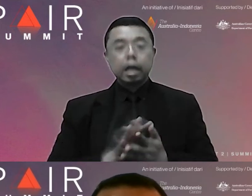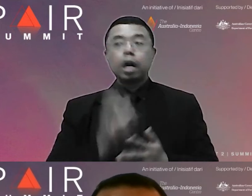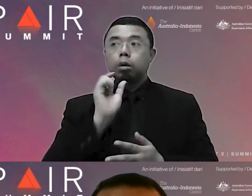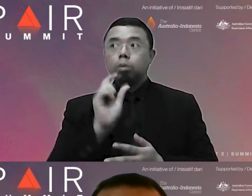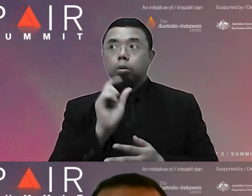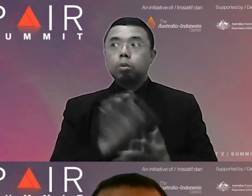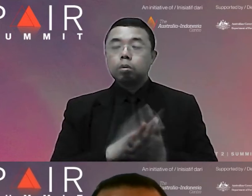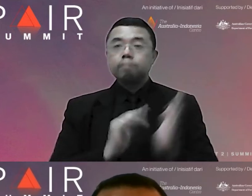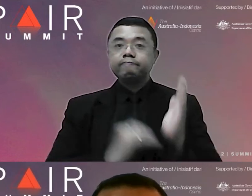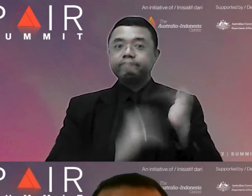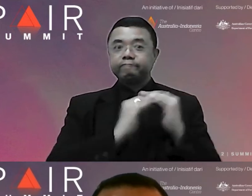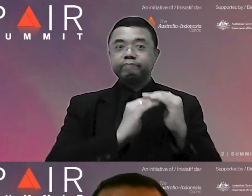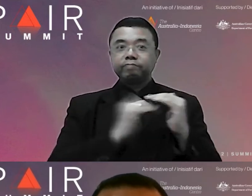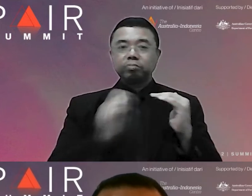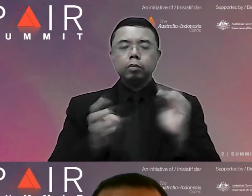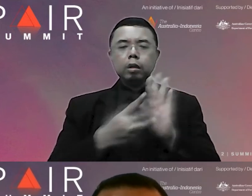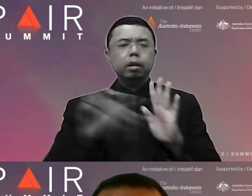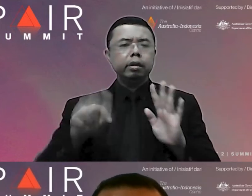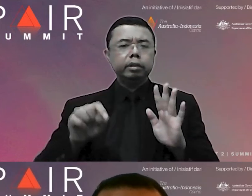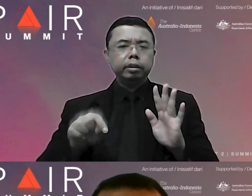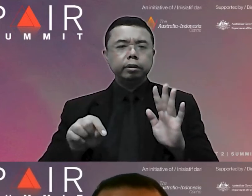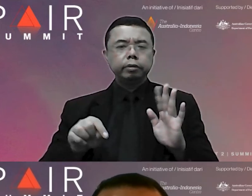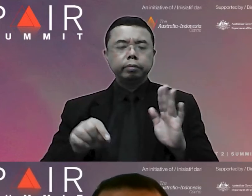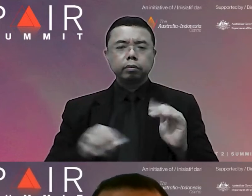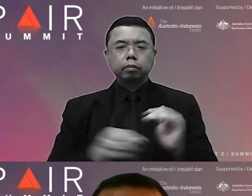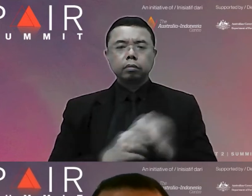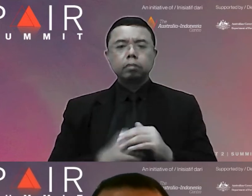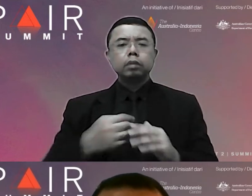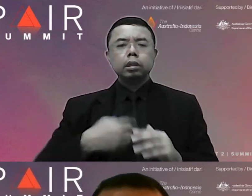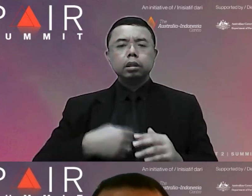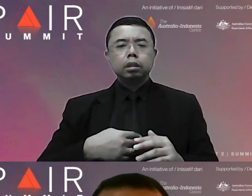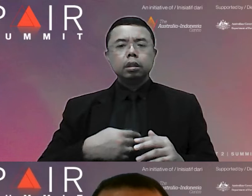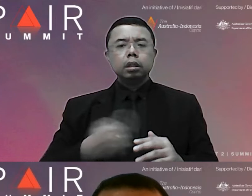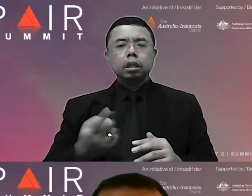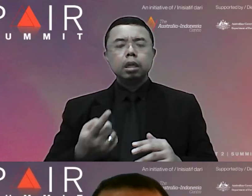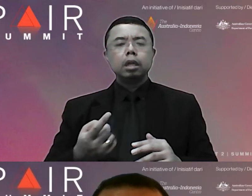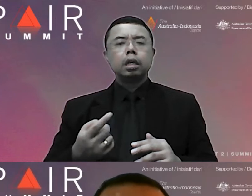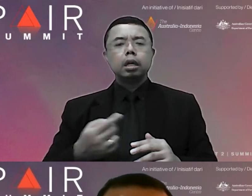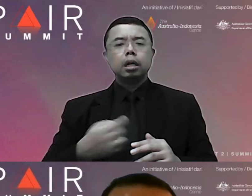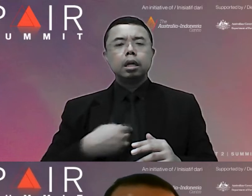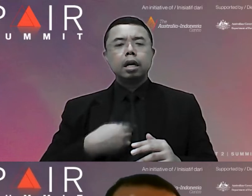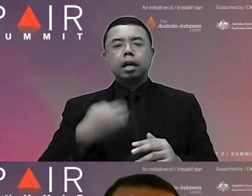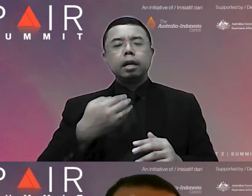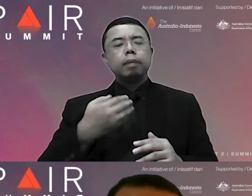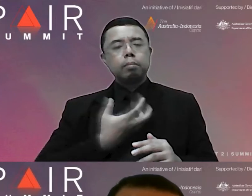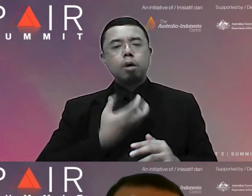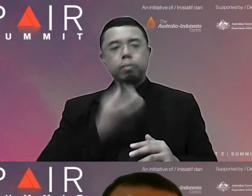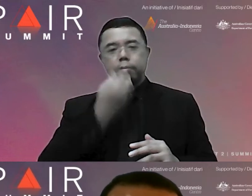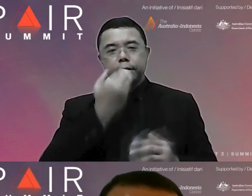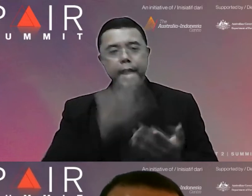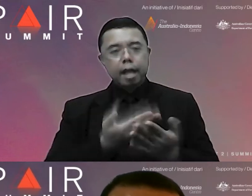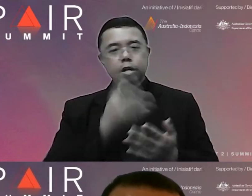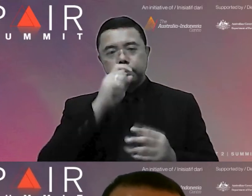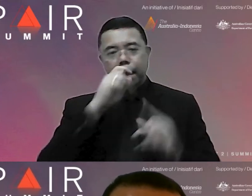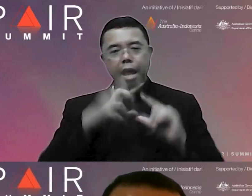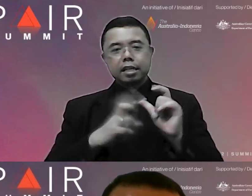certainly in Makassar, and Sariadi can talk to the confusion and some of the resistance